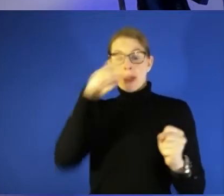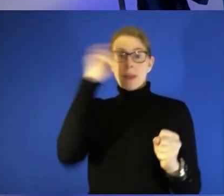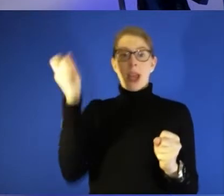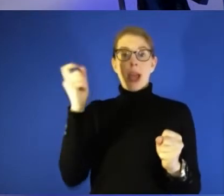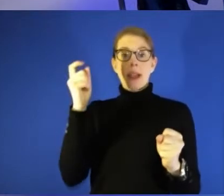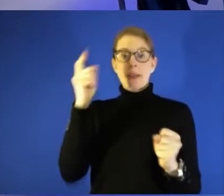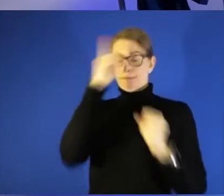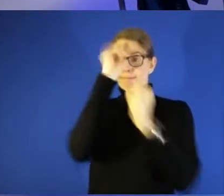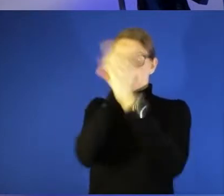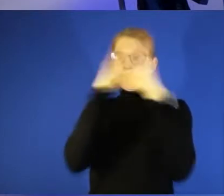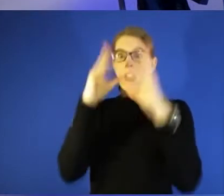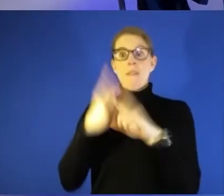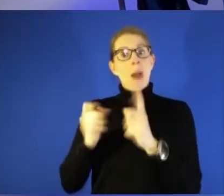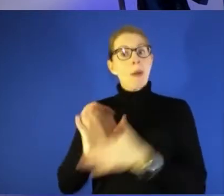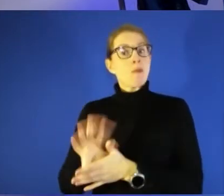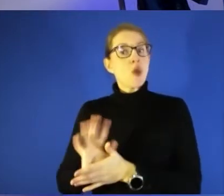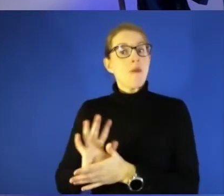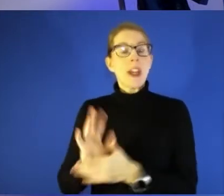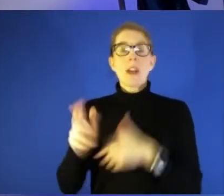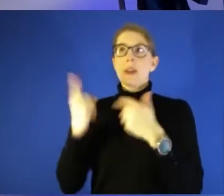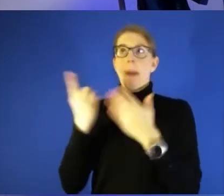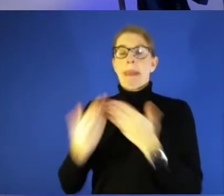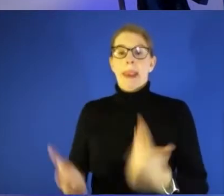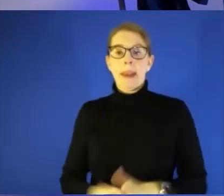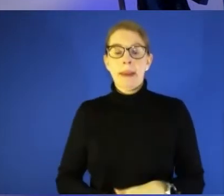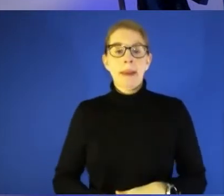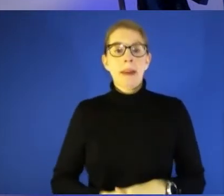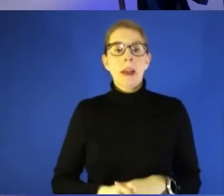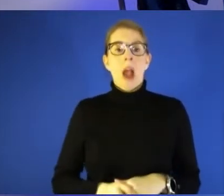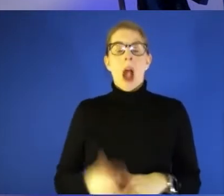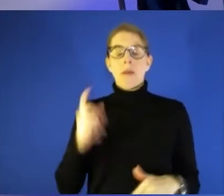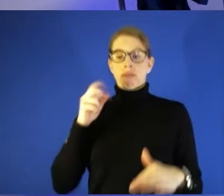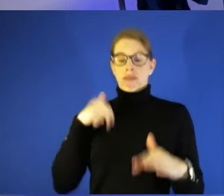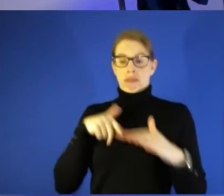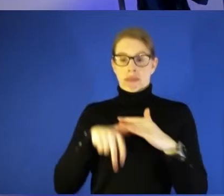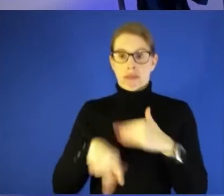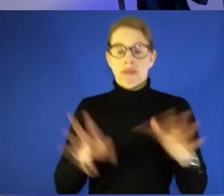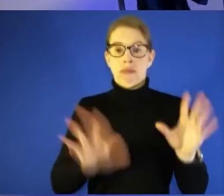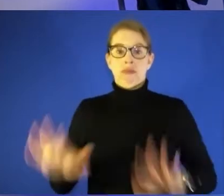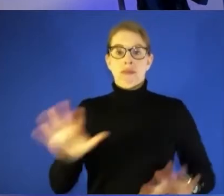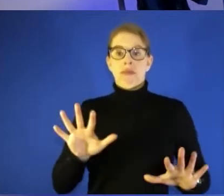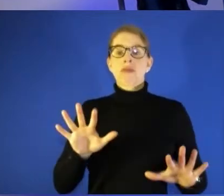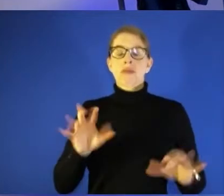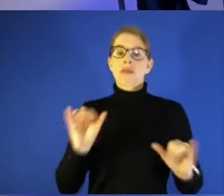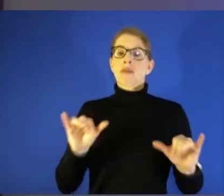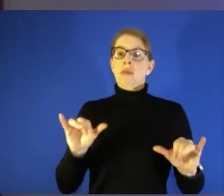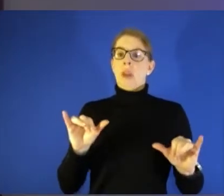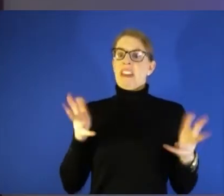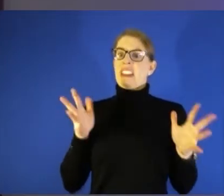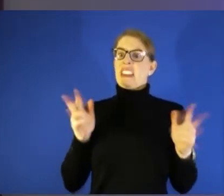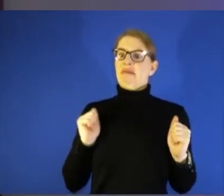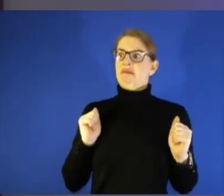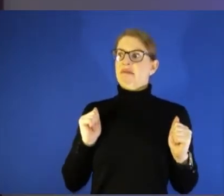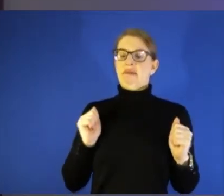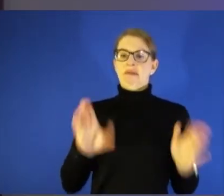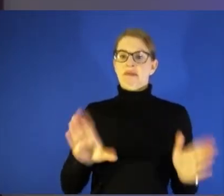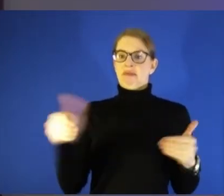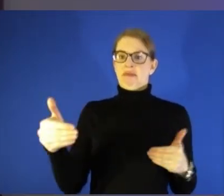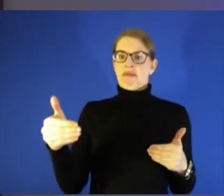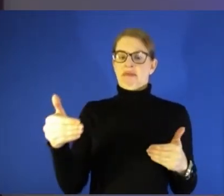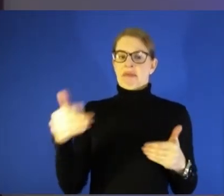from a movie or a show I saw. And I went down there and I said, oh, this is it. There's not a lot of space for